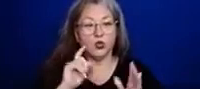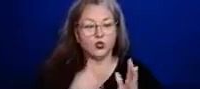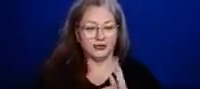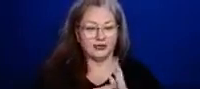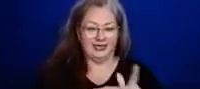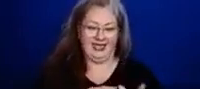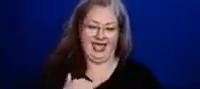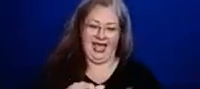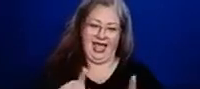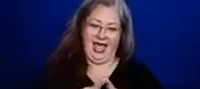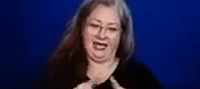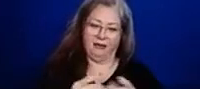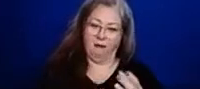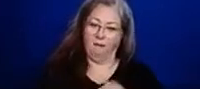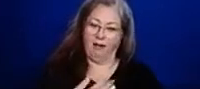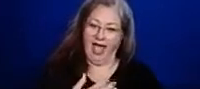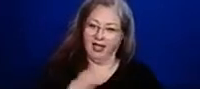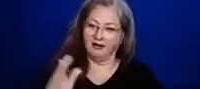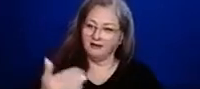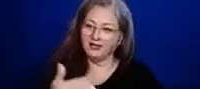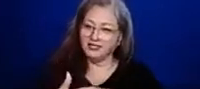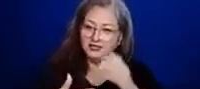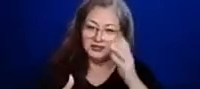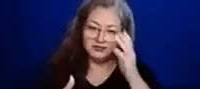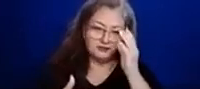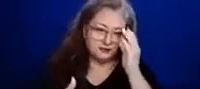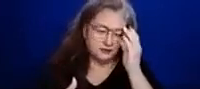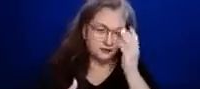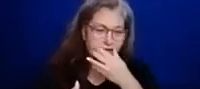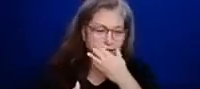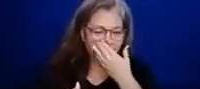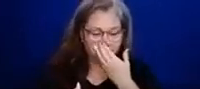fish. Right.